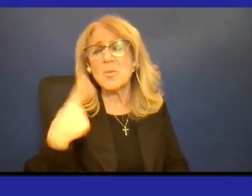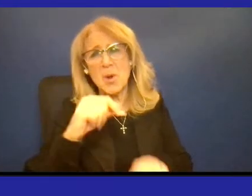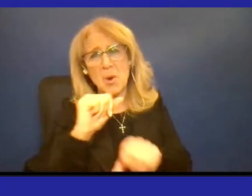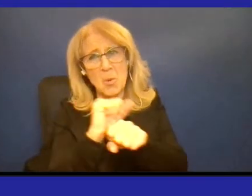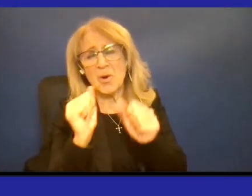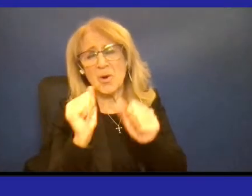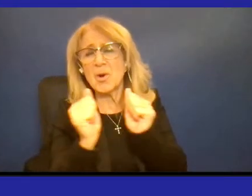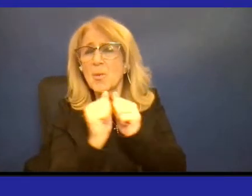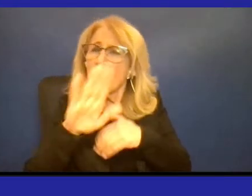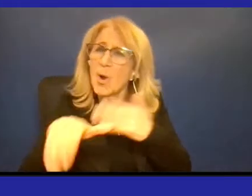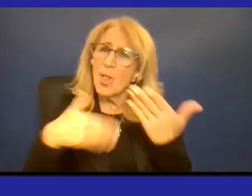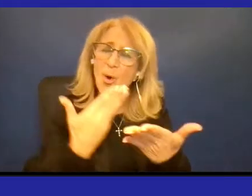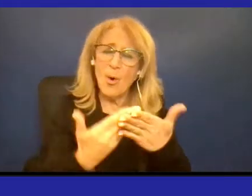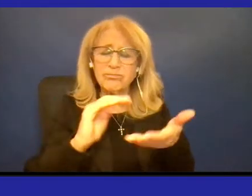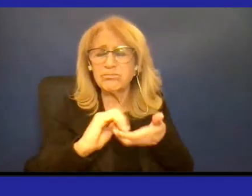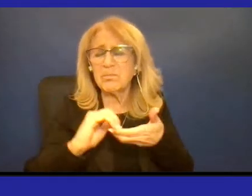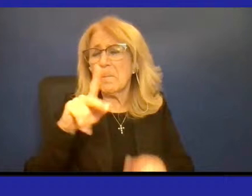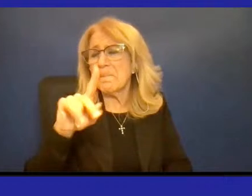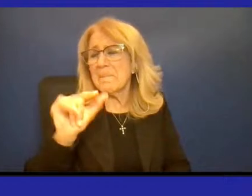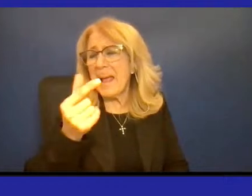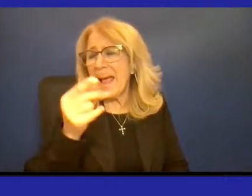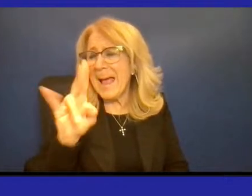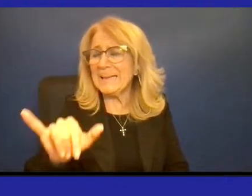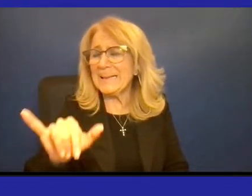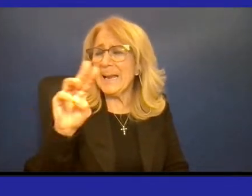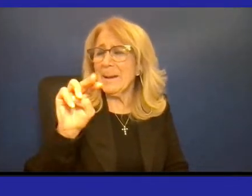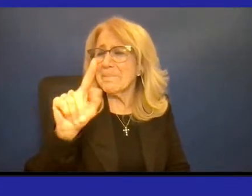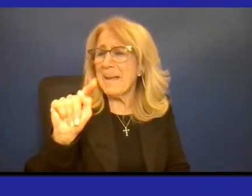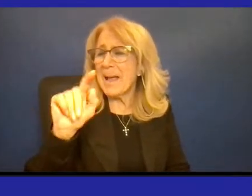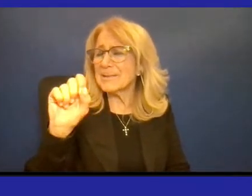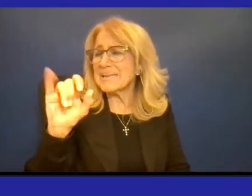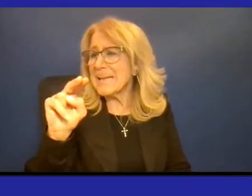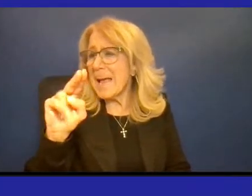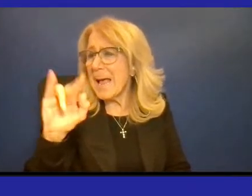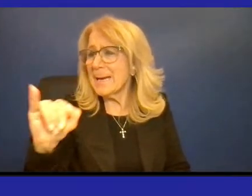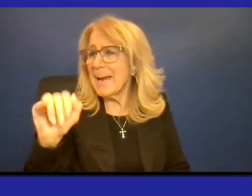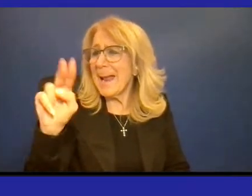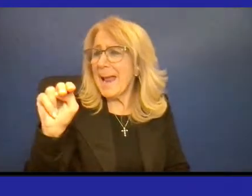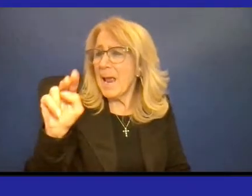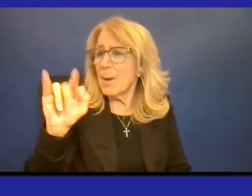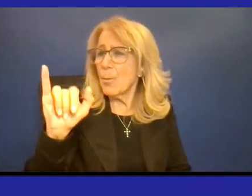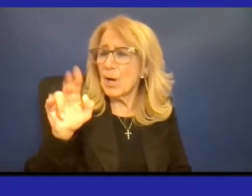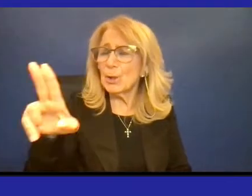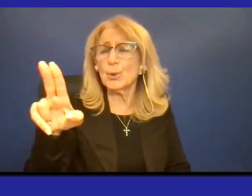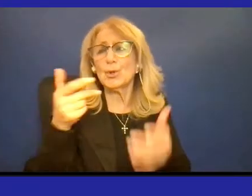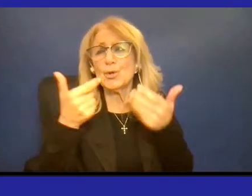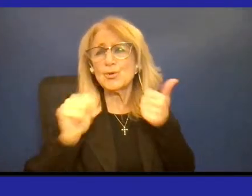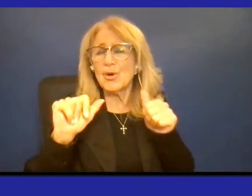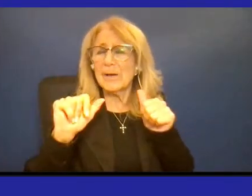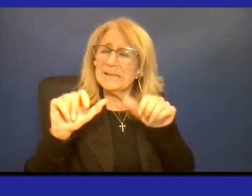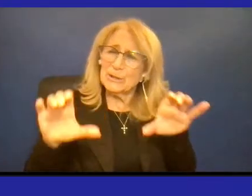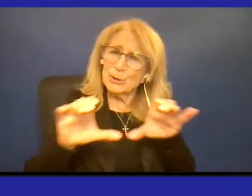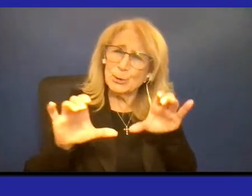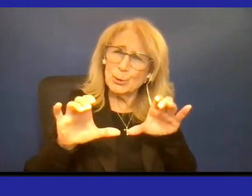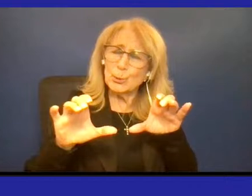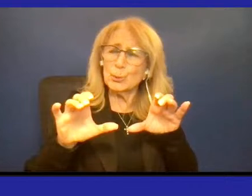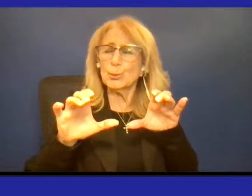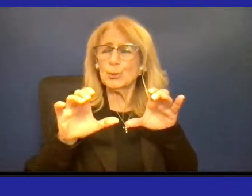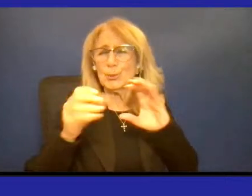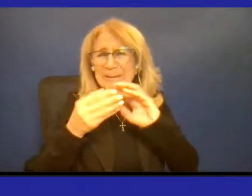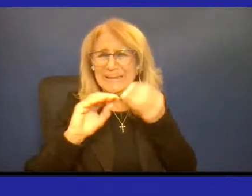affiliates, PAGNI, Mount Sinai, NYU, to try to do the data governance to make sure that we can actually